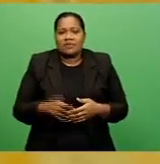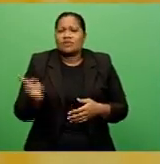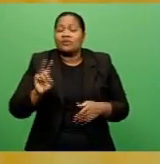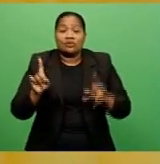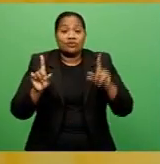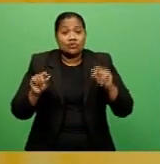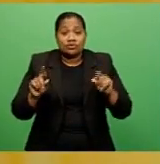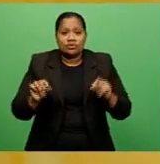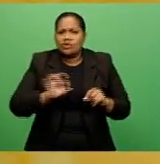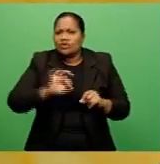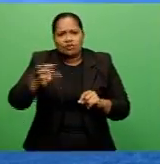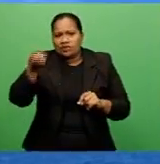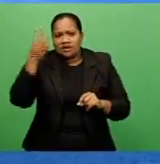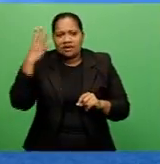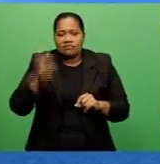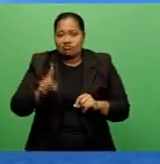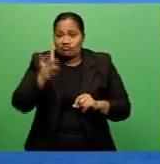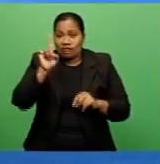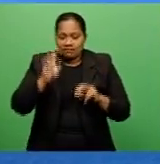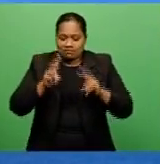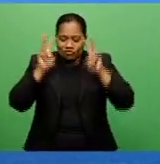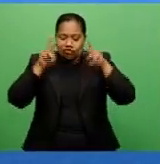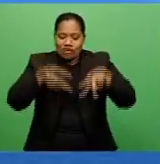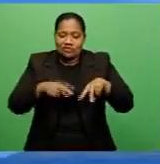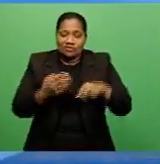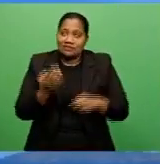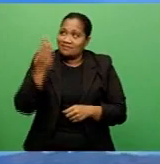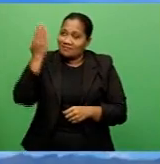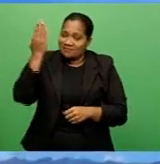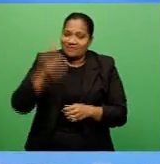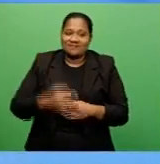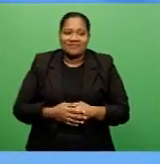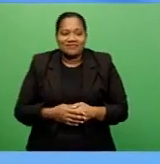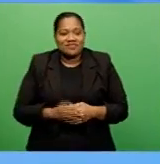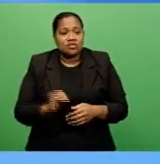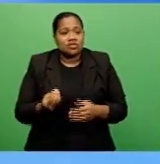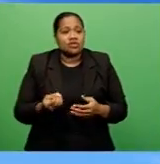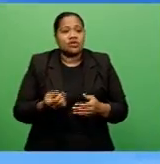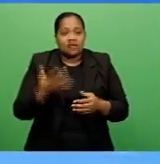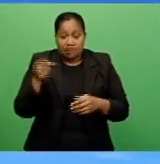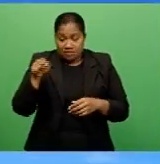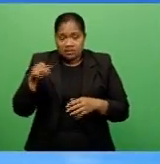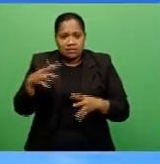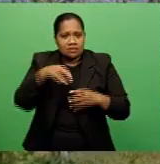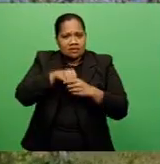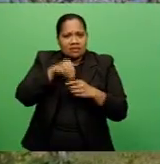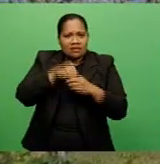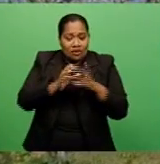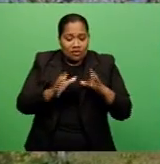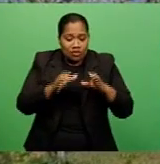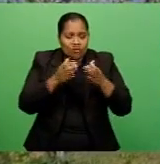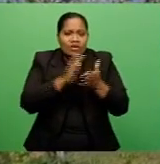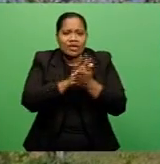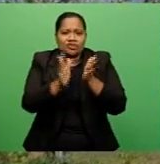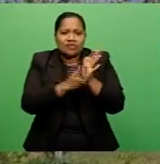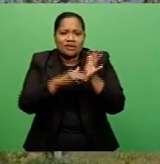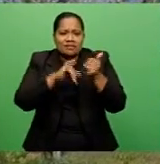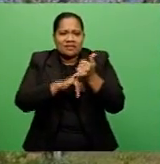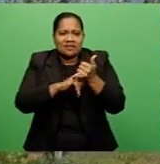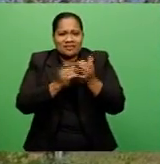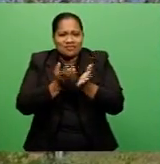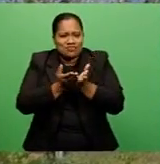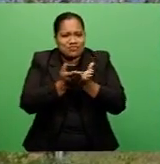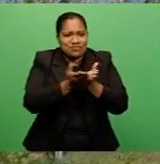don't forget someone is watching. Vodiwanga was part of the 6 ADF crew with Fiji links on board the HMAS Adelaide that helped